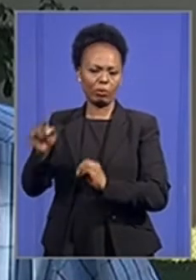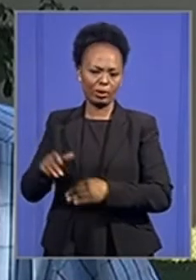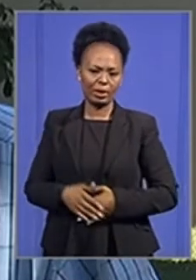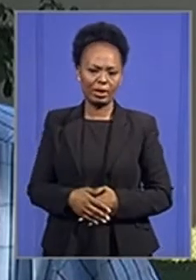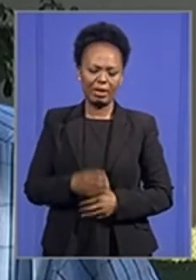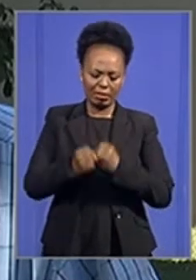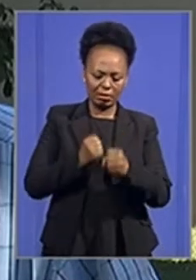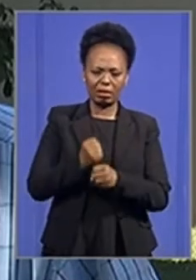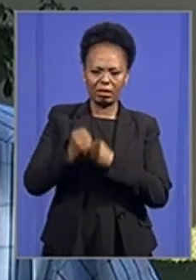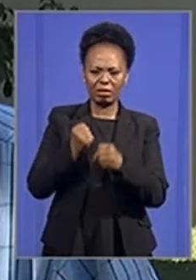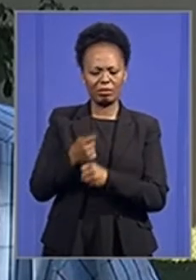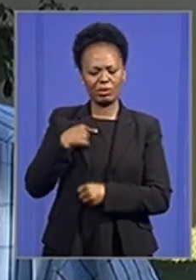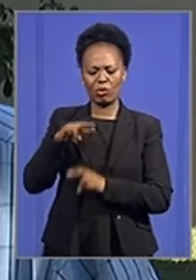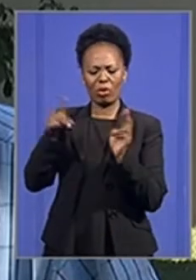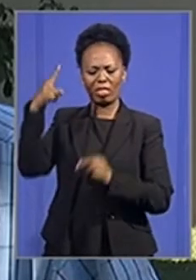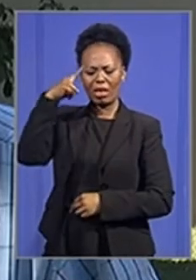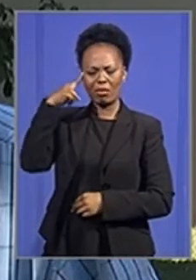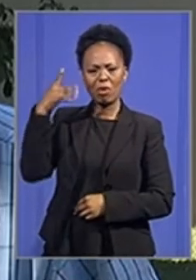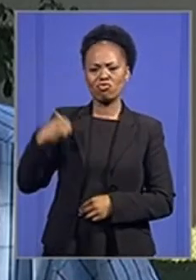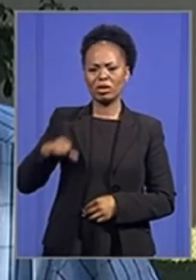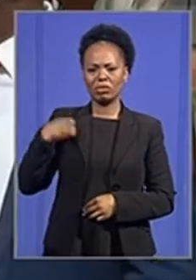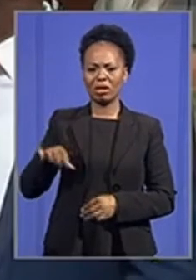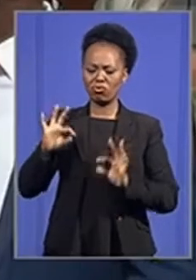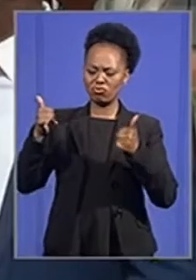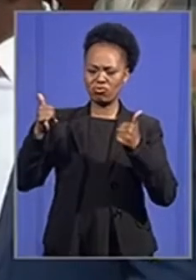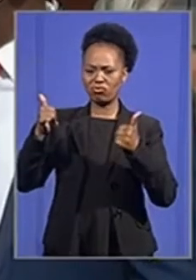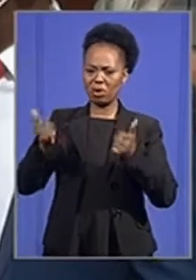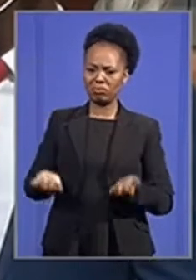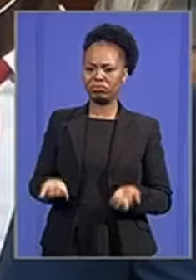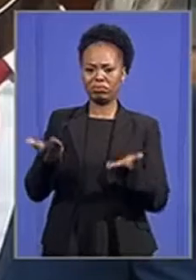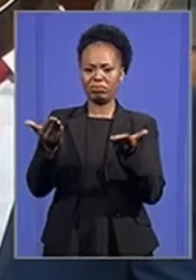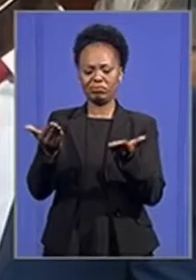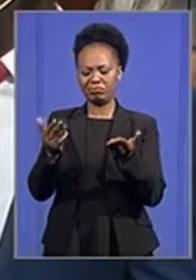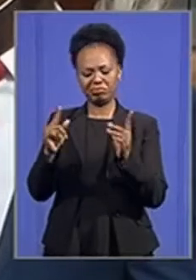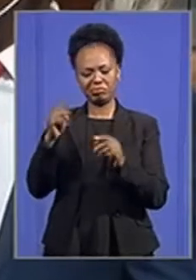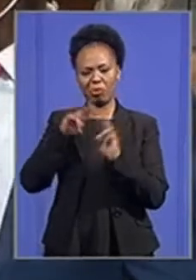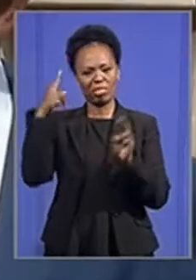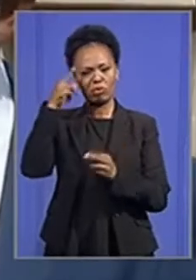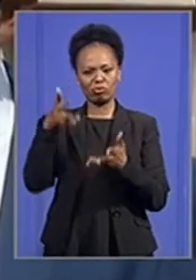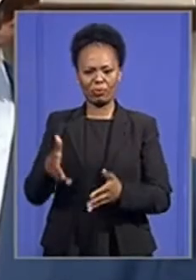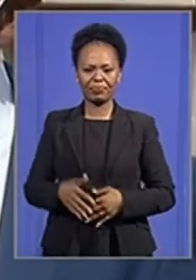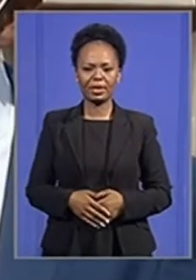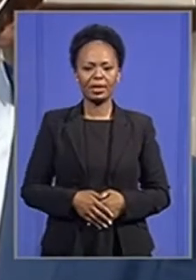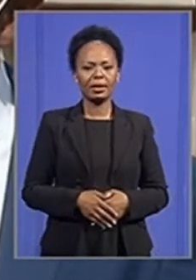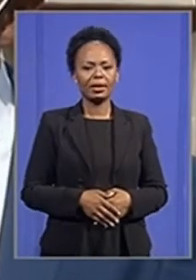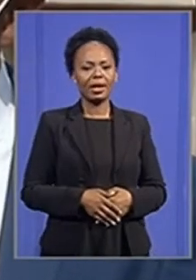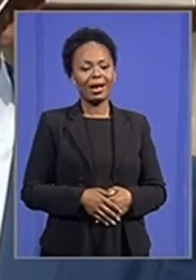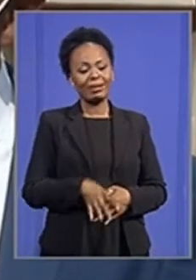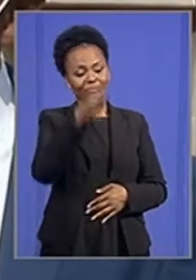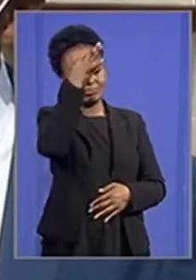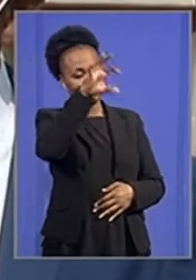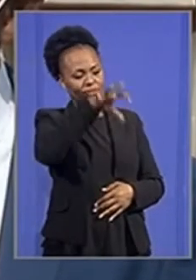the municipality will be able to get that blue drop status. Puso ya province ya re e tla thusa masepala. Re na le